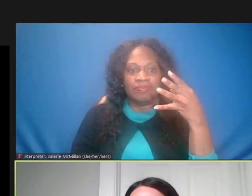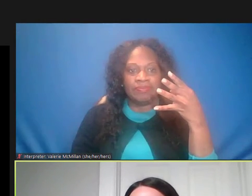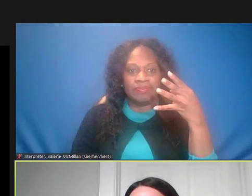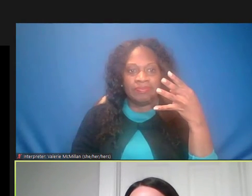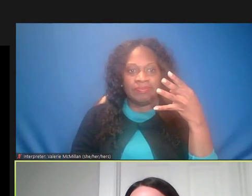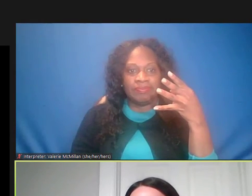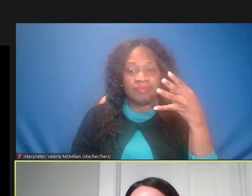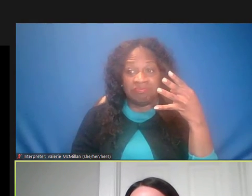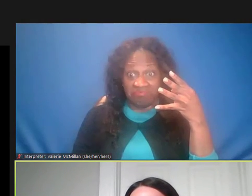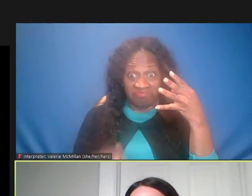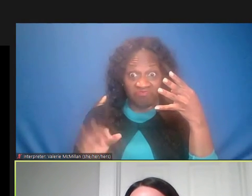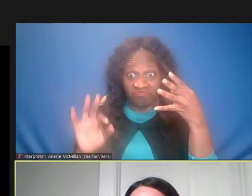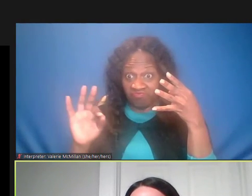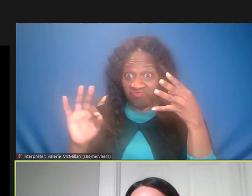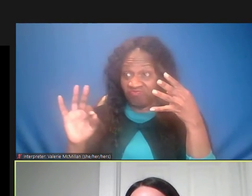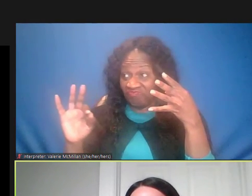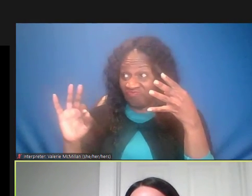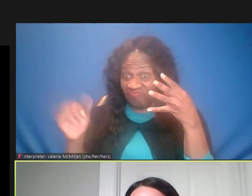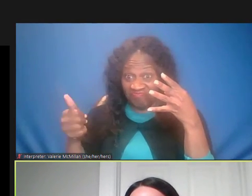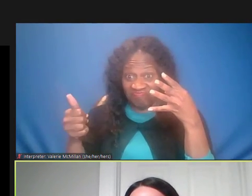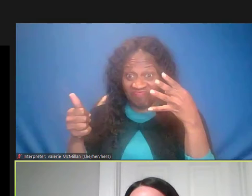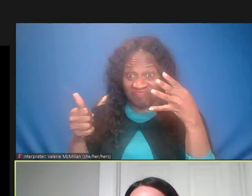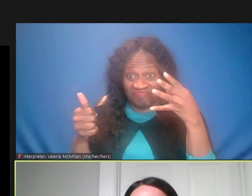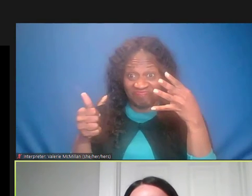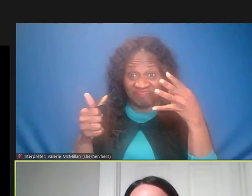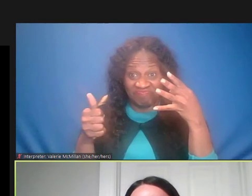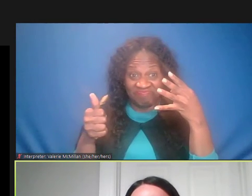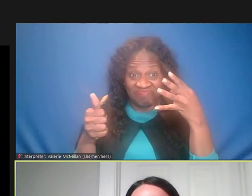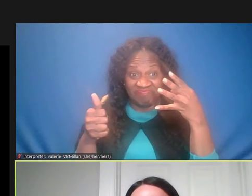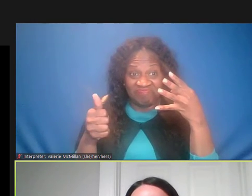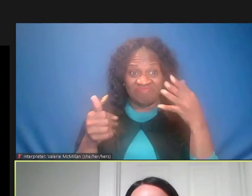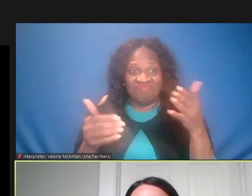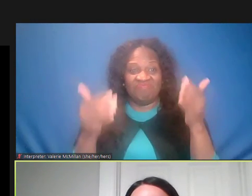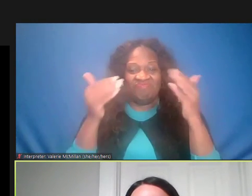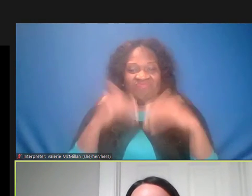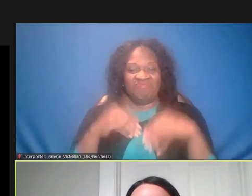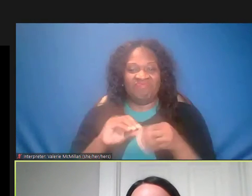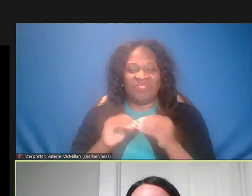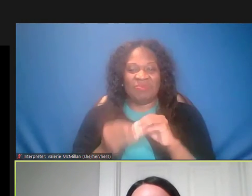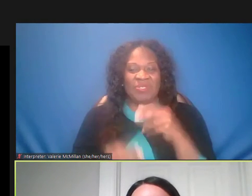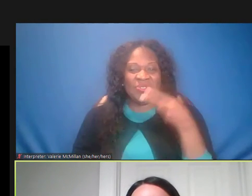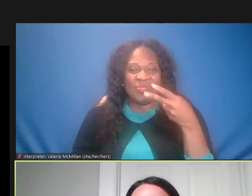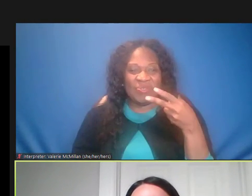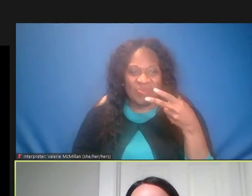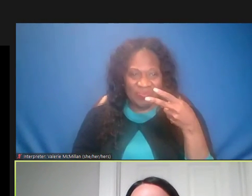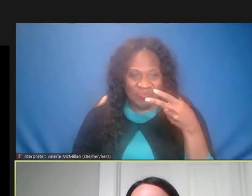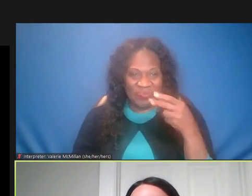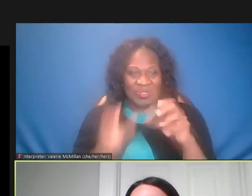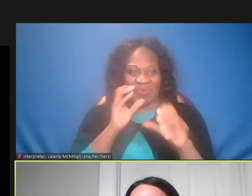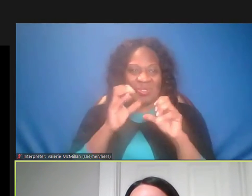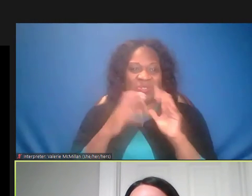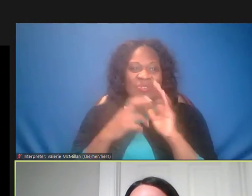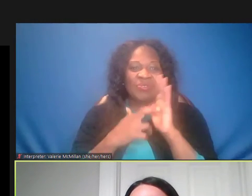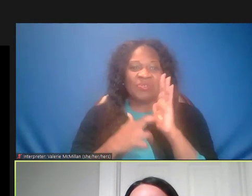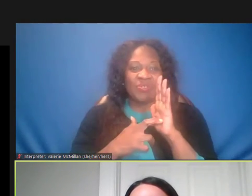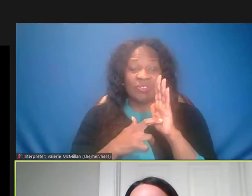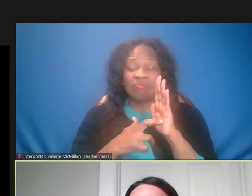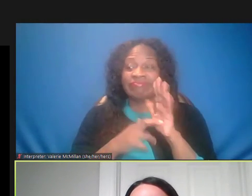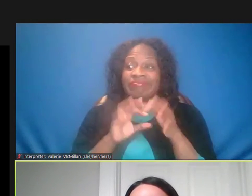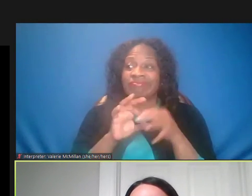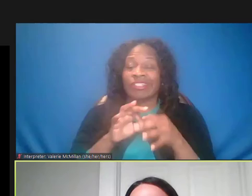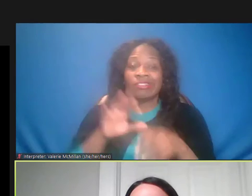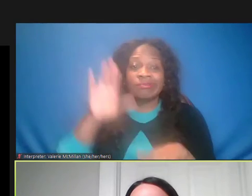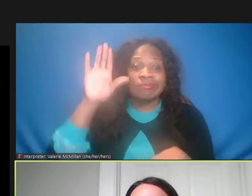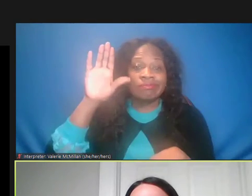Hope everyone did well. All right, let's move on to question 2. Communication rules such as raising your hand if you